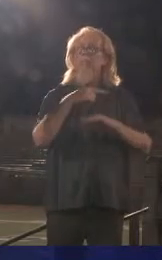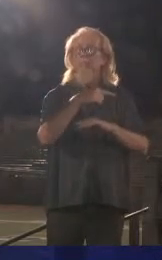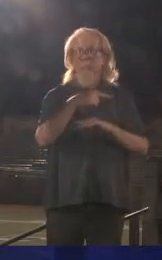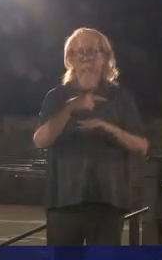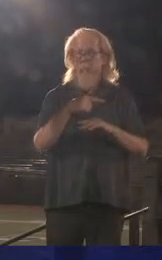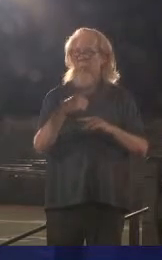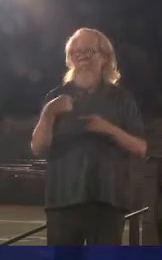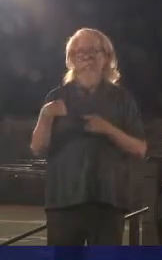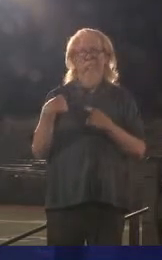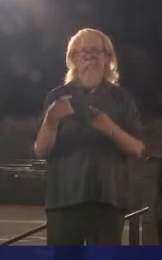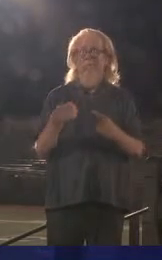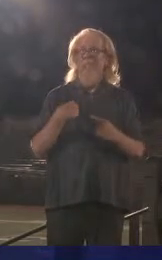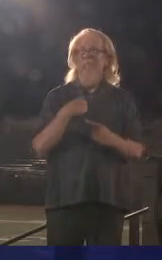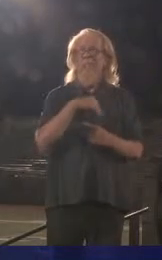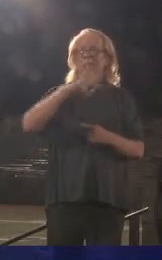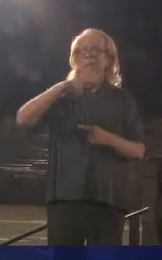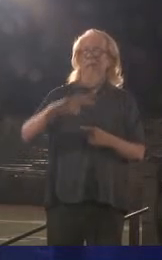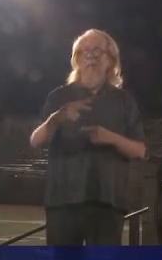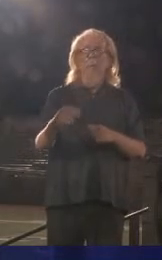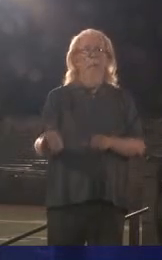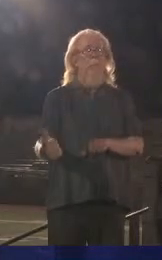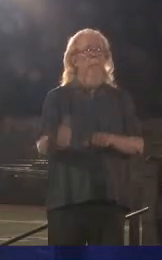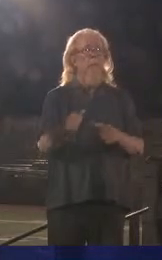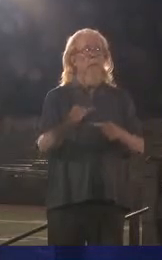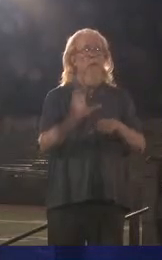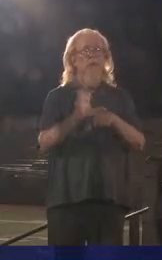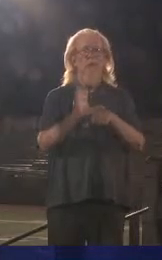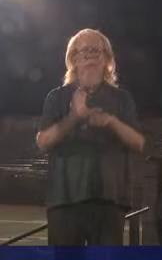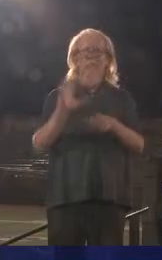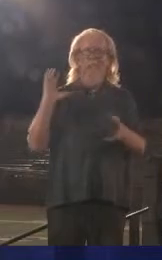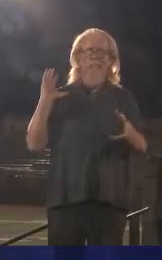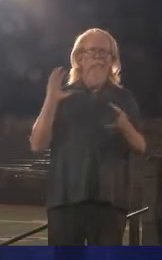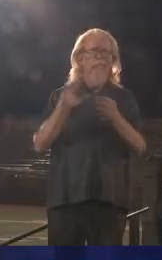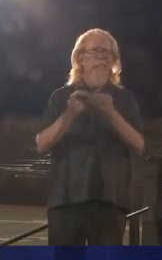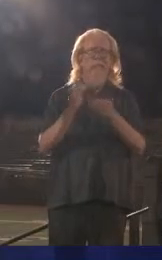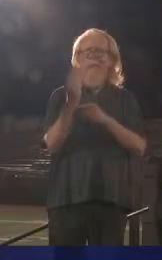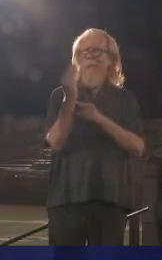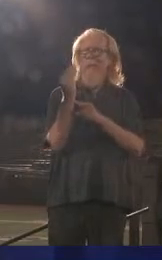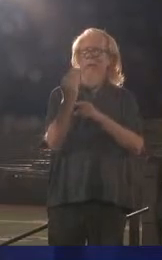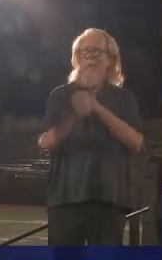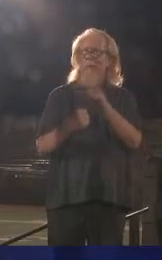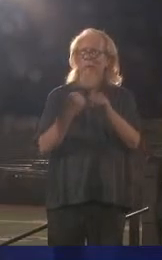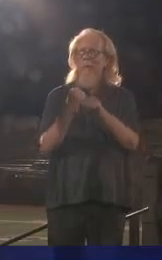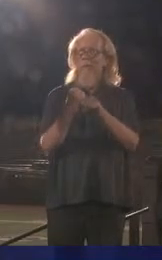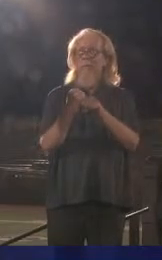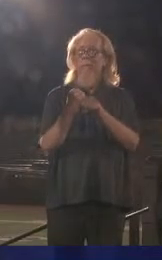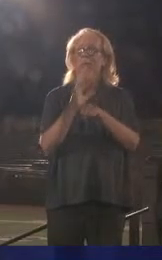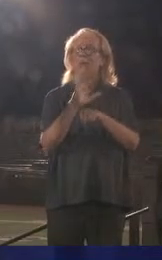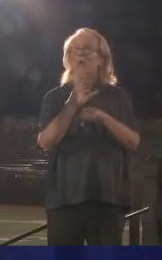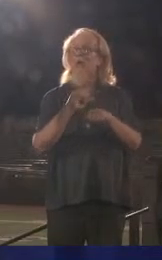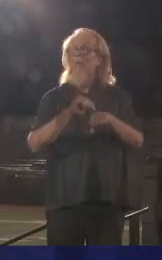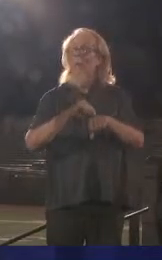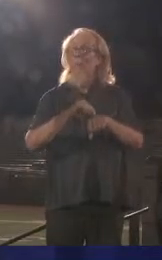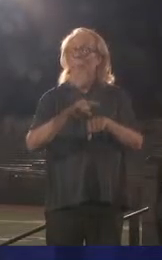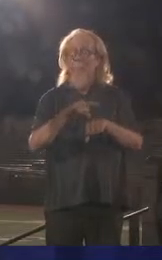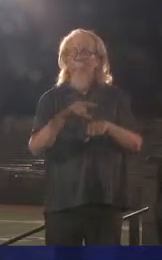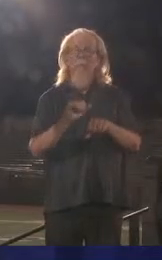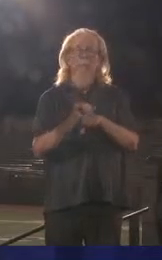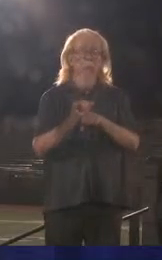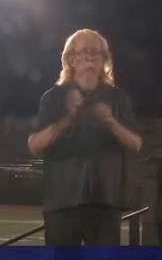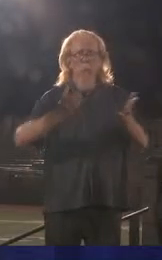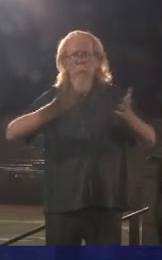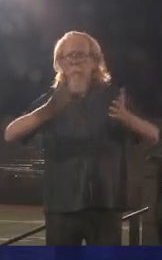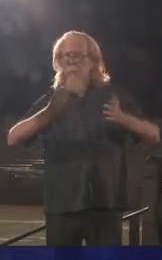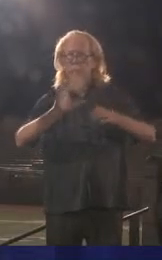been a member of Second Baptist Church for over 14 years. Throughout her time as a member, she served her church in